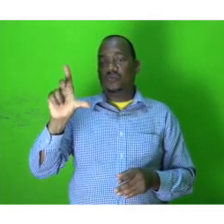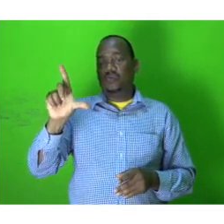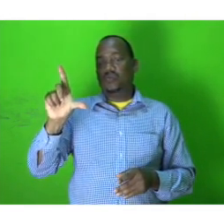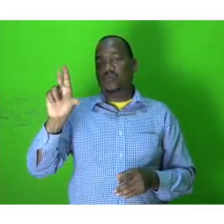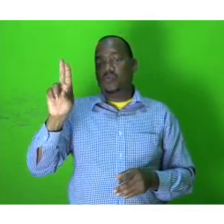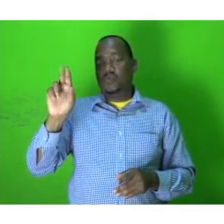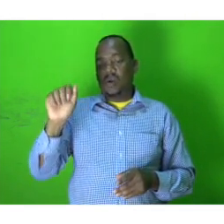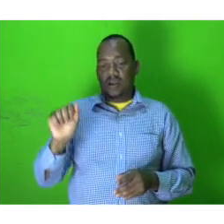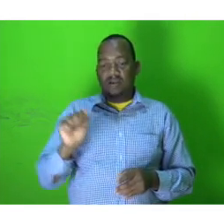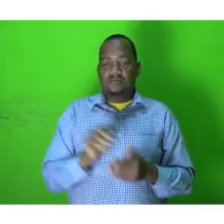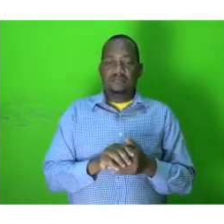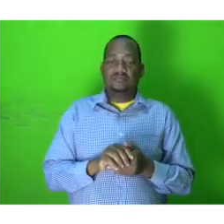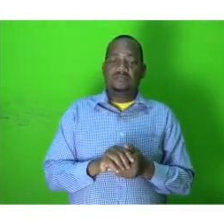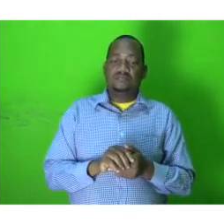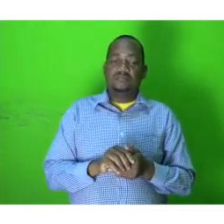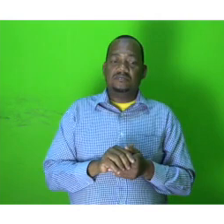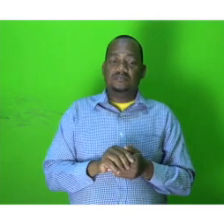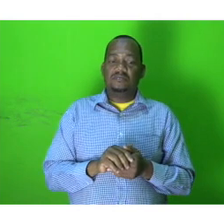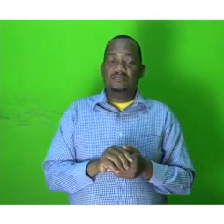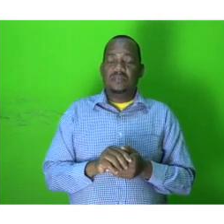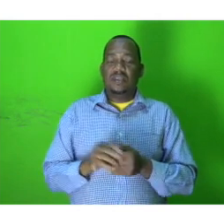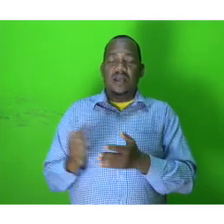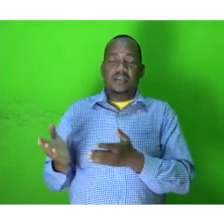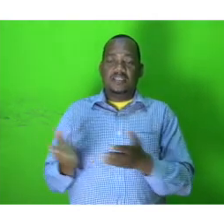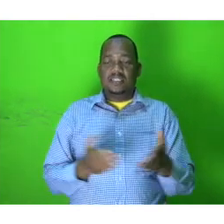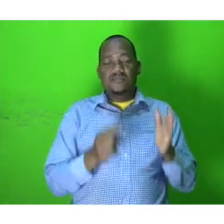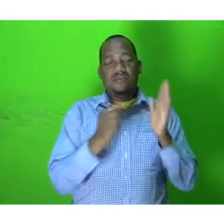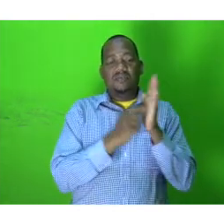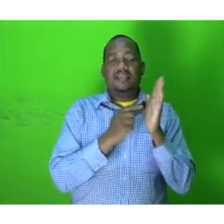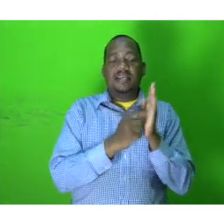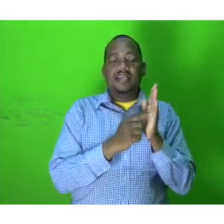Kiula receive a dividend,